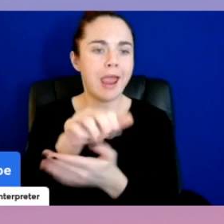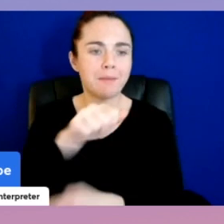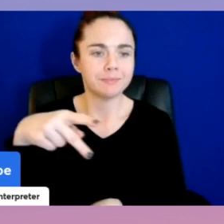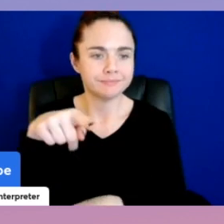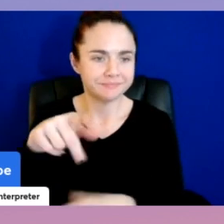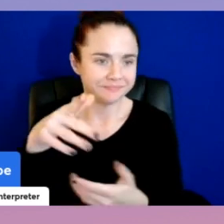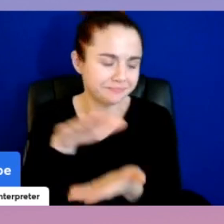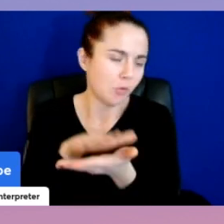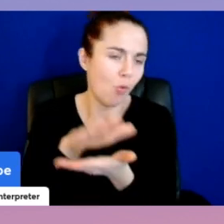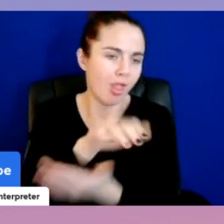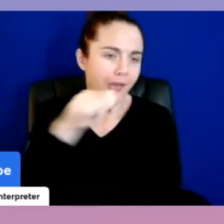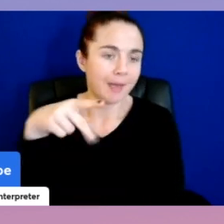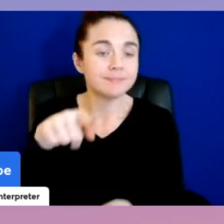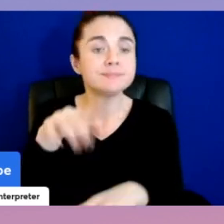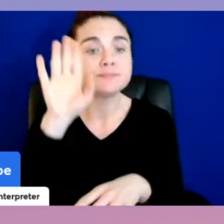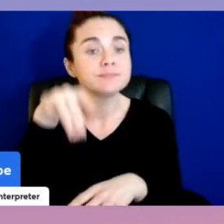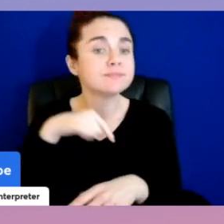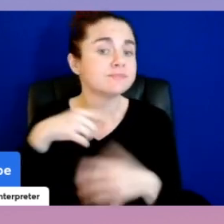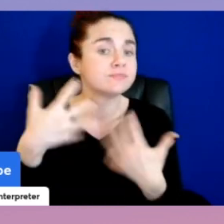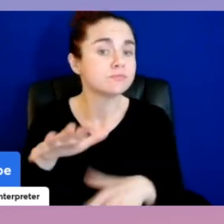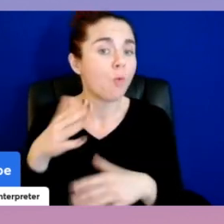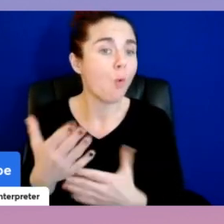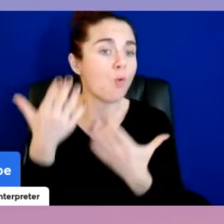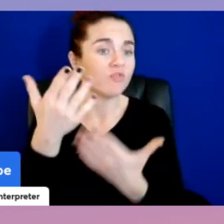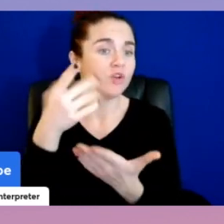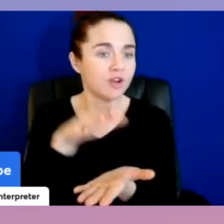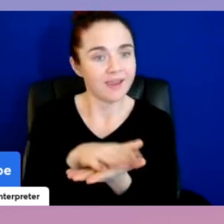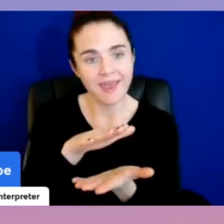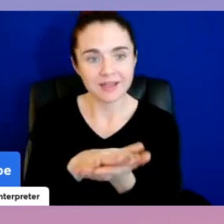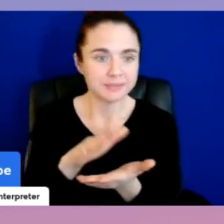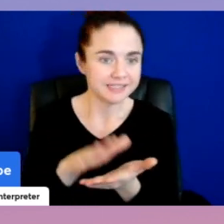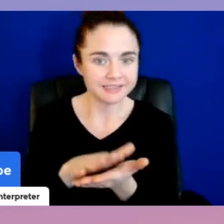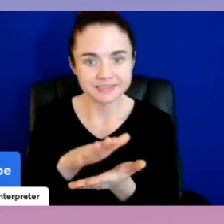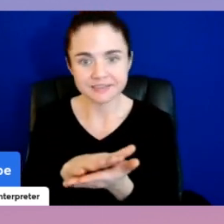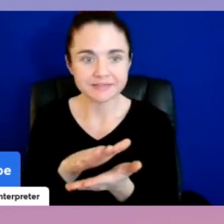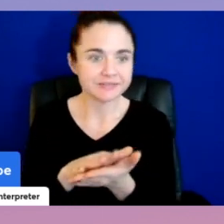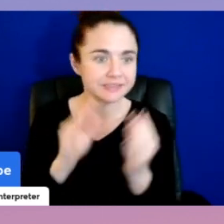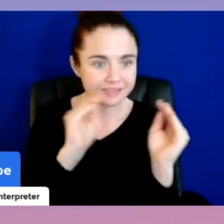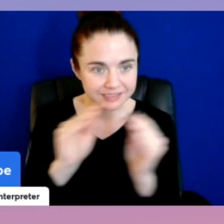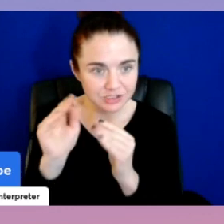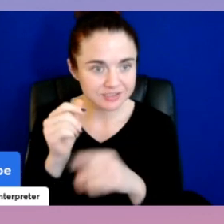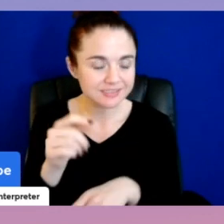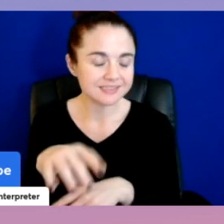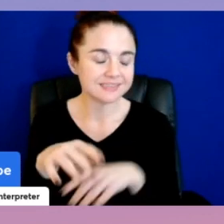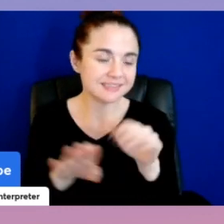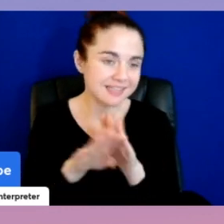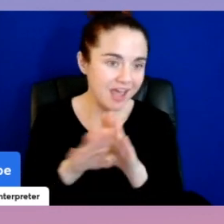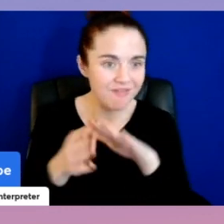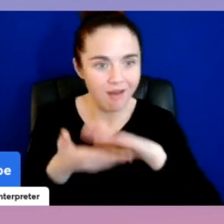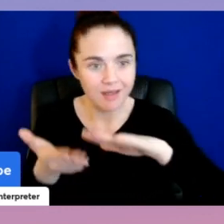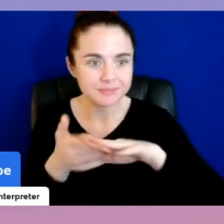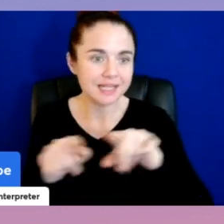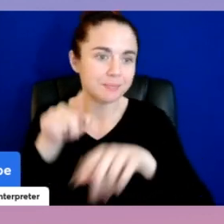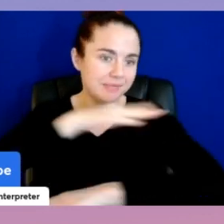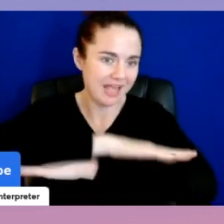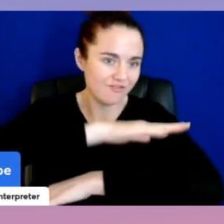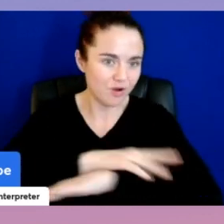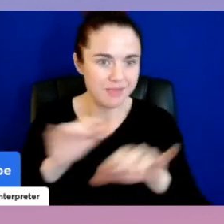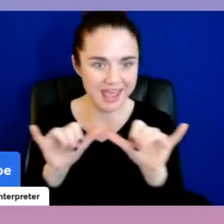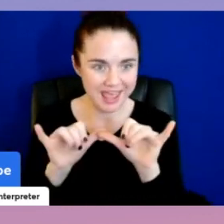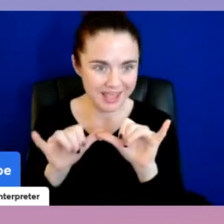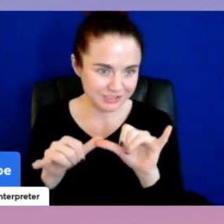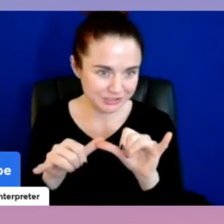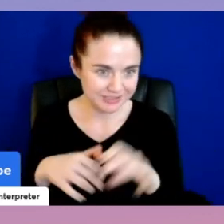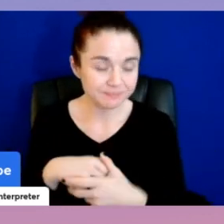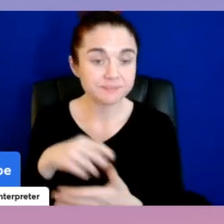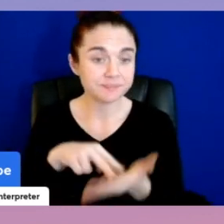I offer an academy, a teaching academy for DevOps and platform engineering. And as such,